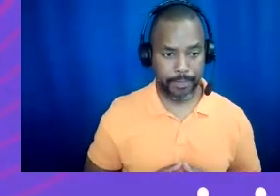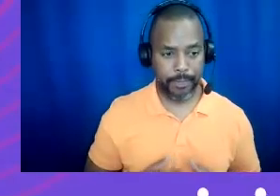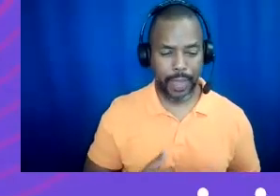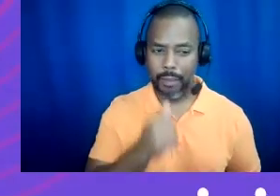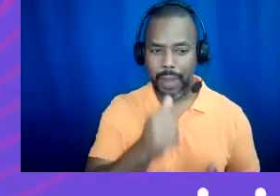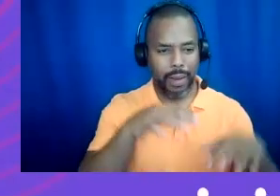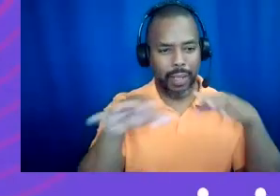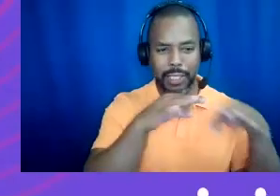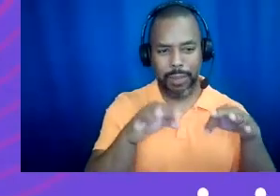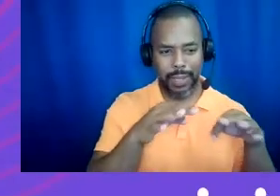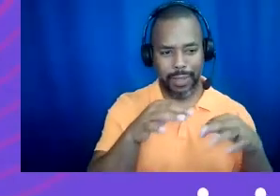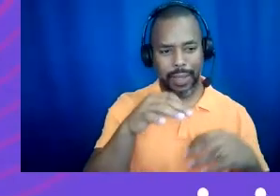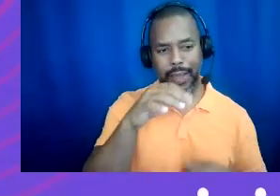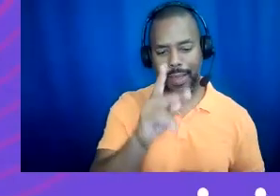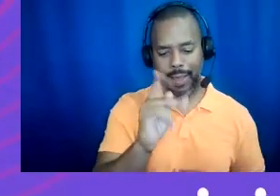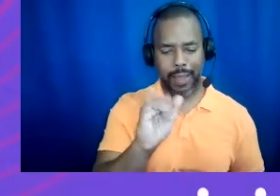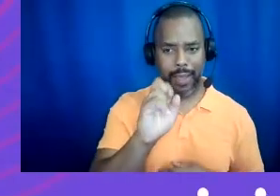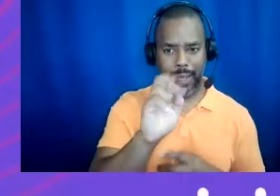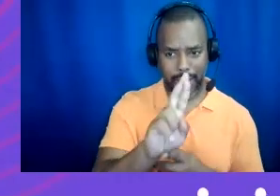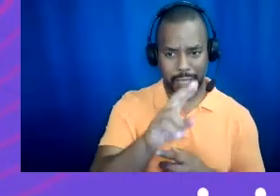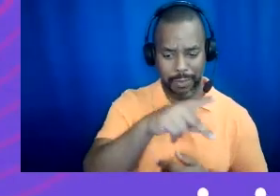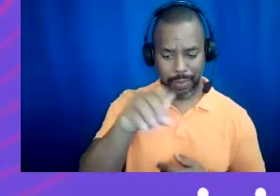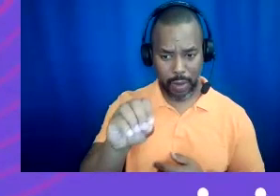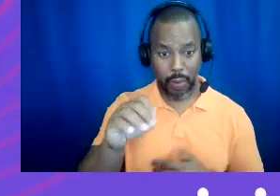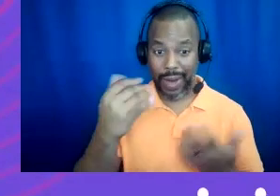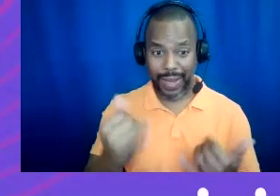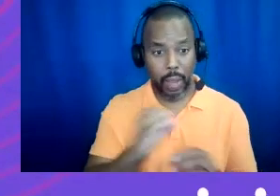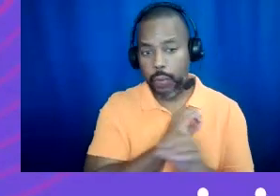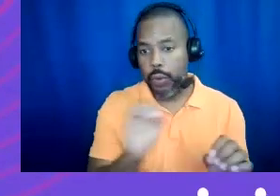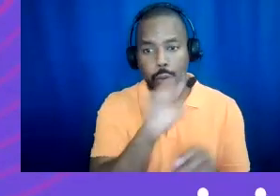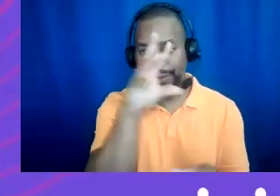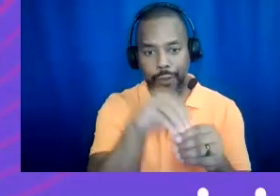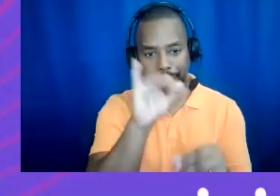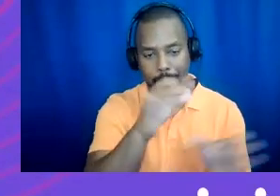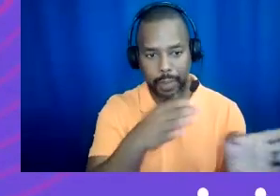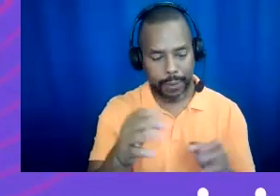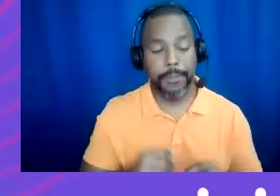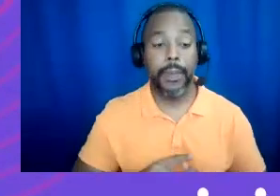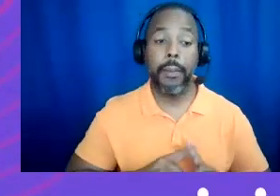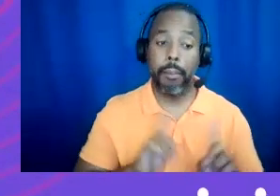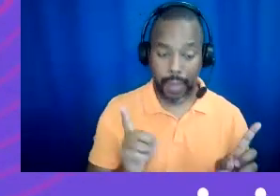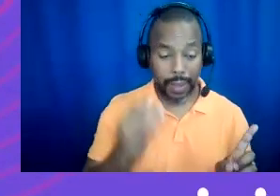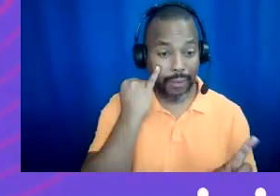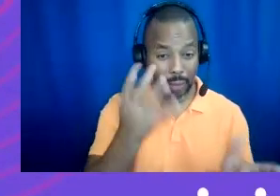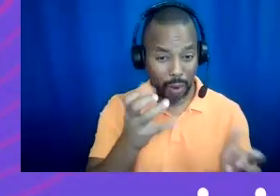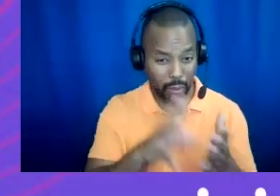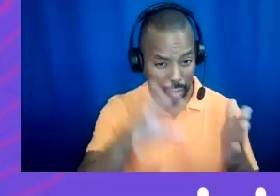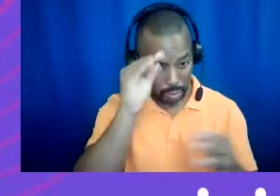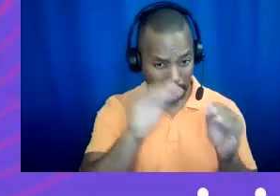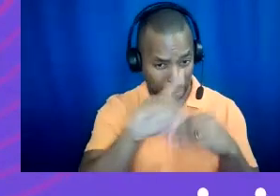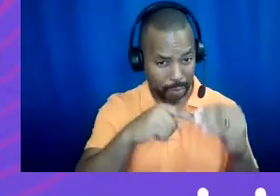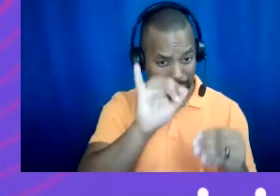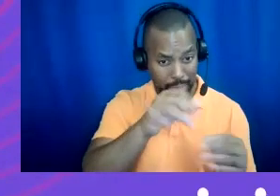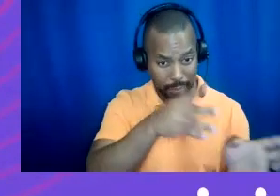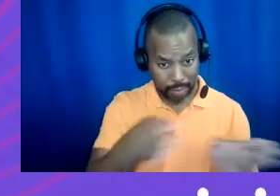the Kaiser PPO plans as we currently do not have anyone enrolled in that plan. However, if you would like to learn more about this